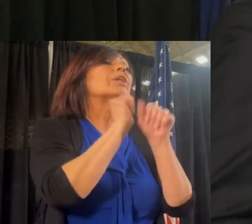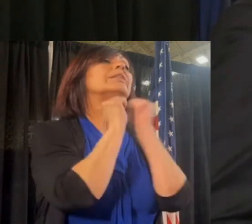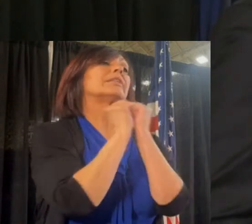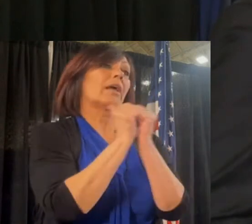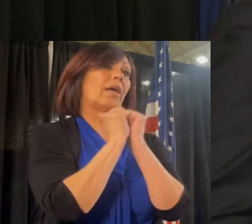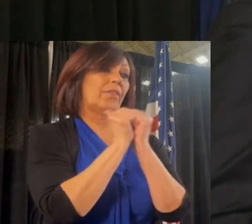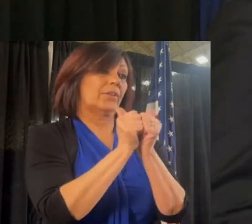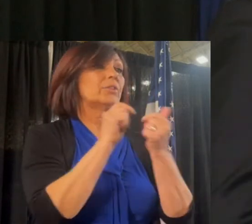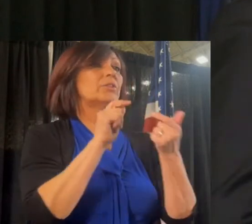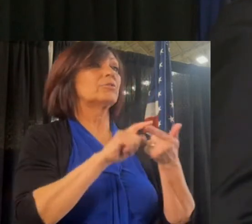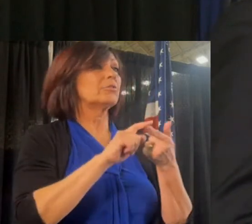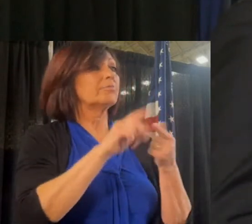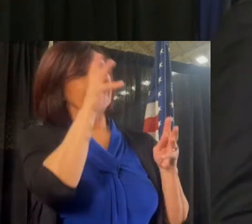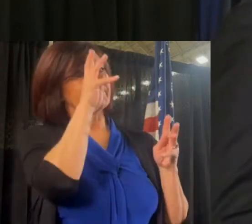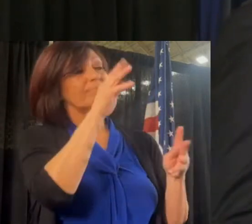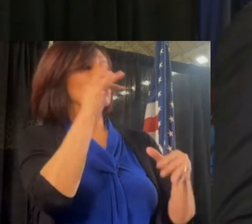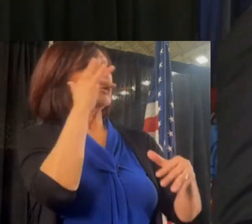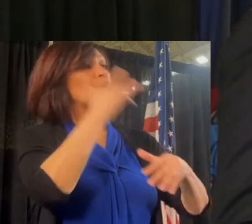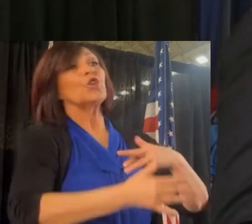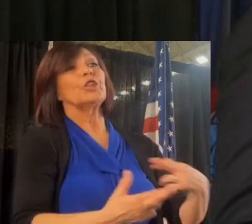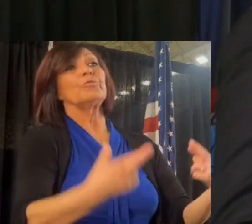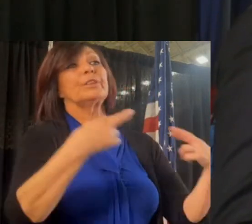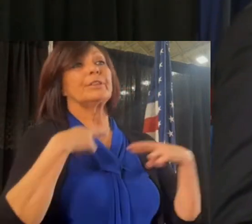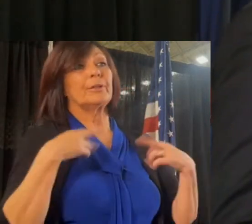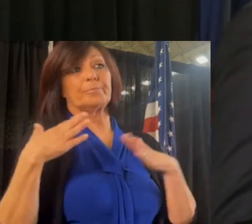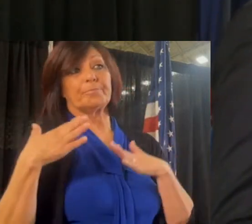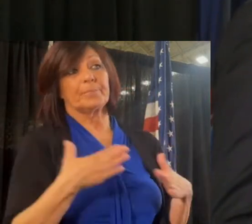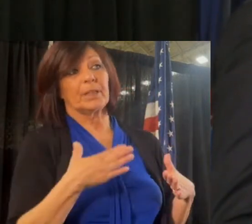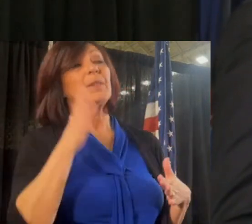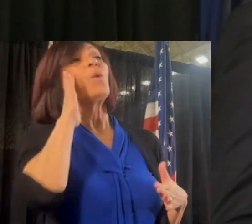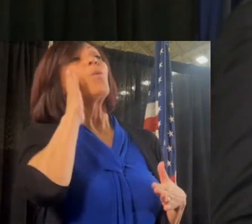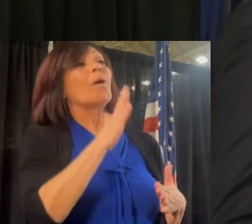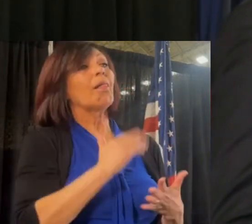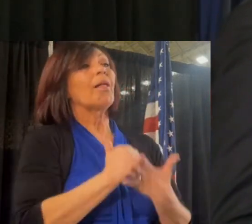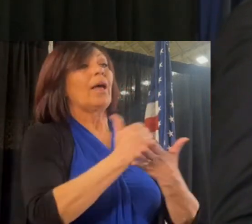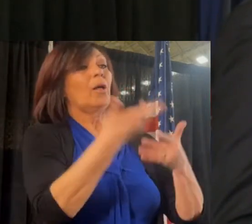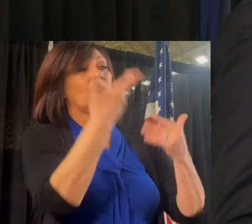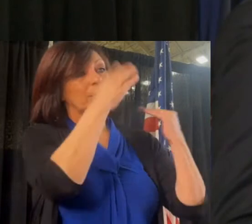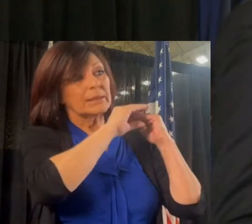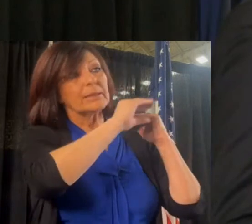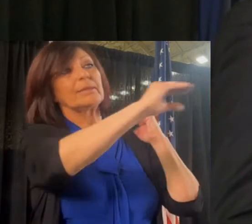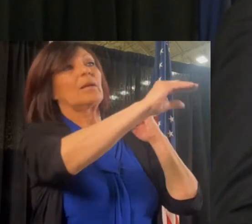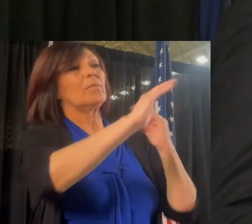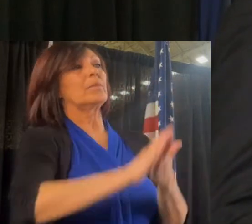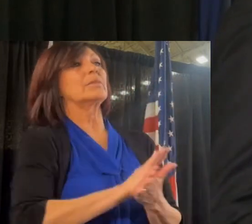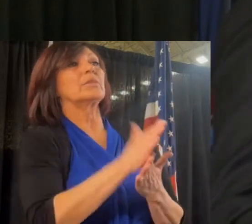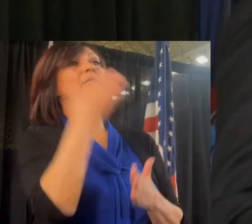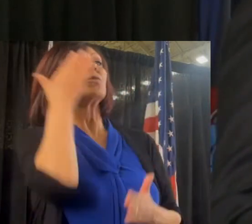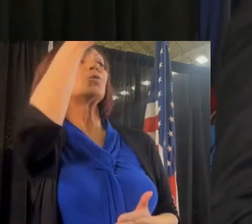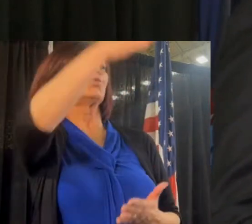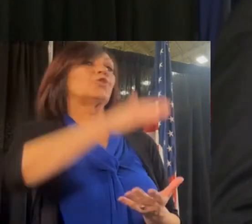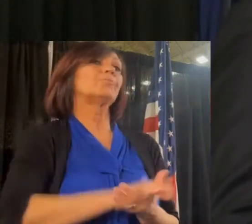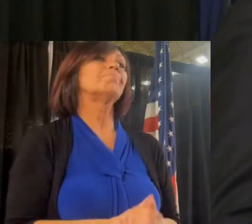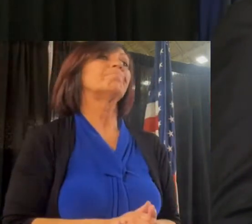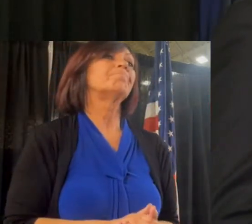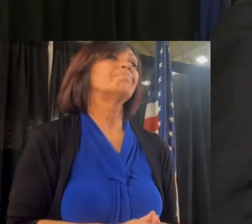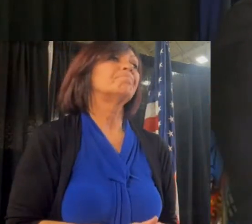together to craft an early retirement plan that will help stabilize the college's future.